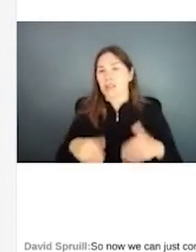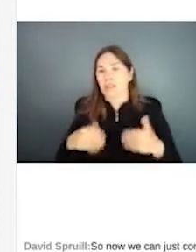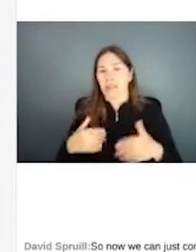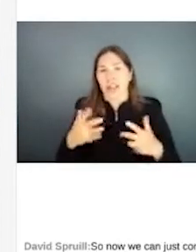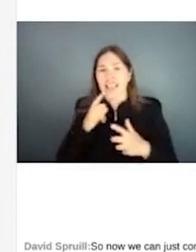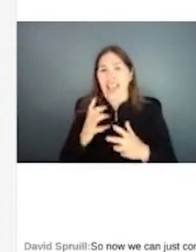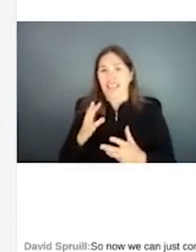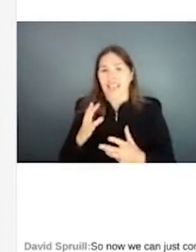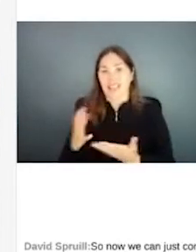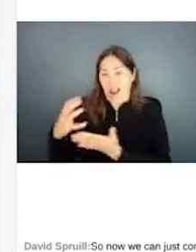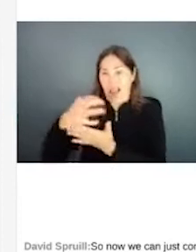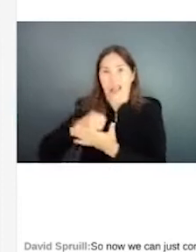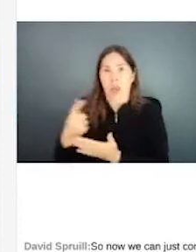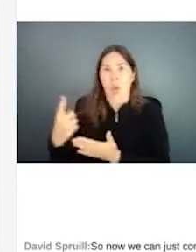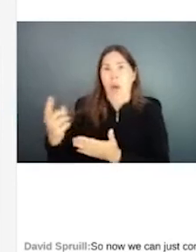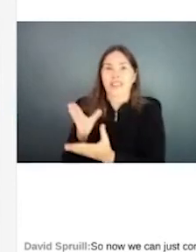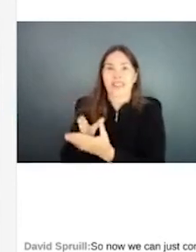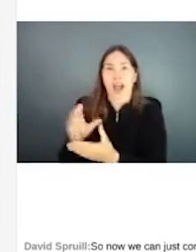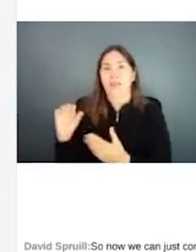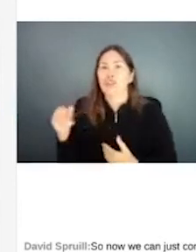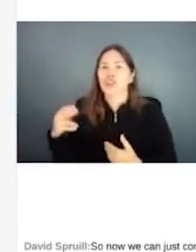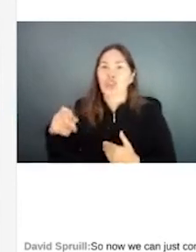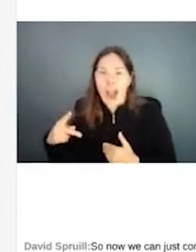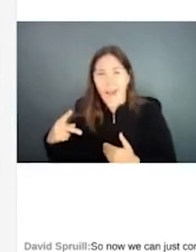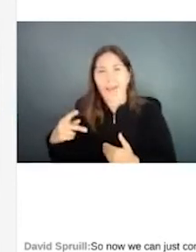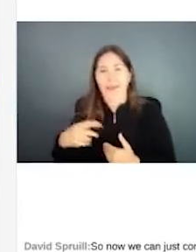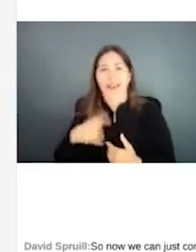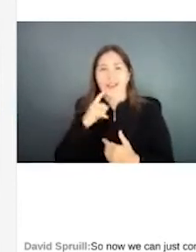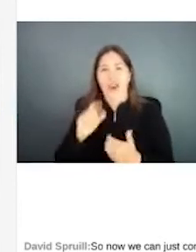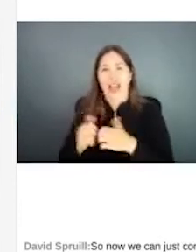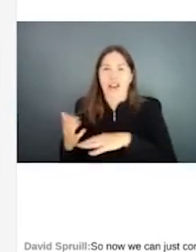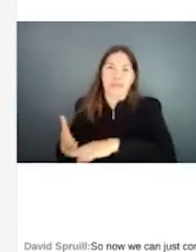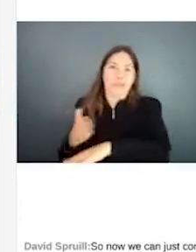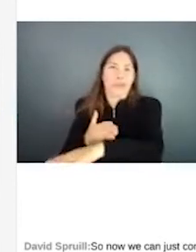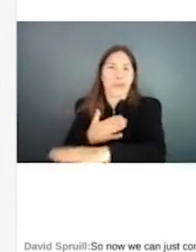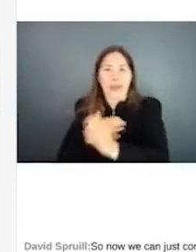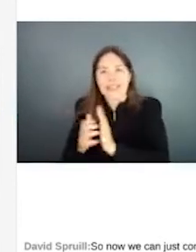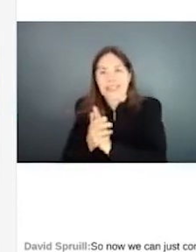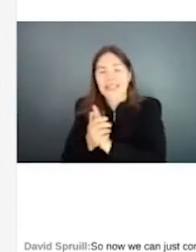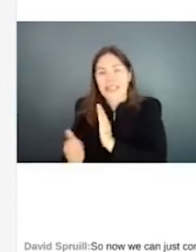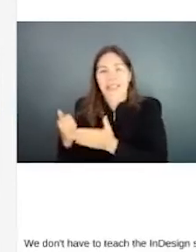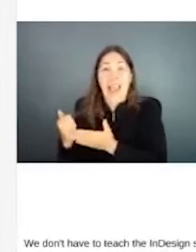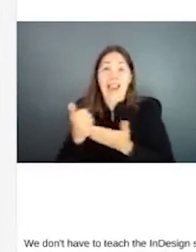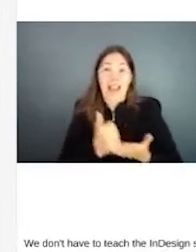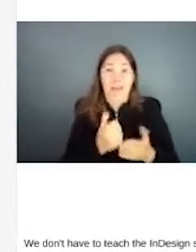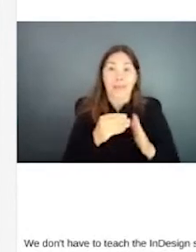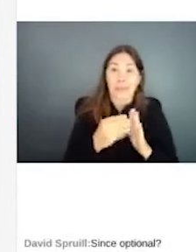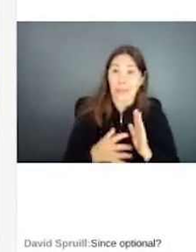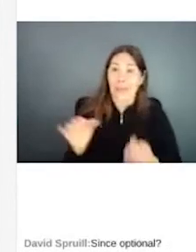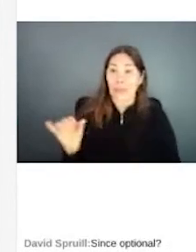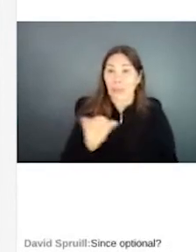collection, one-stop shop for upping my skills and for helping the students.